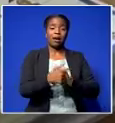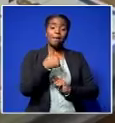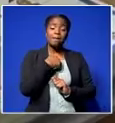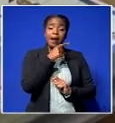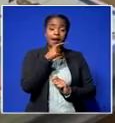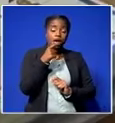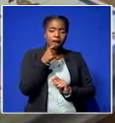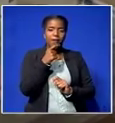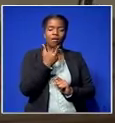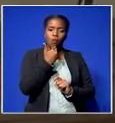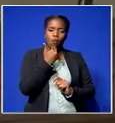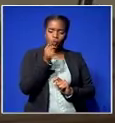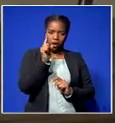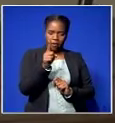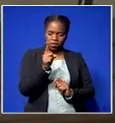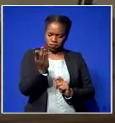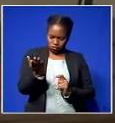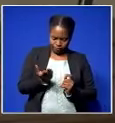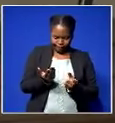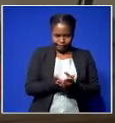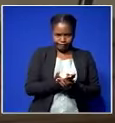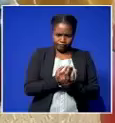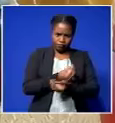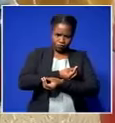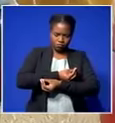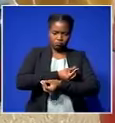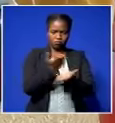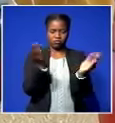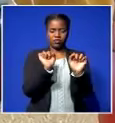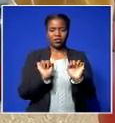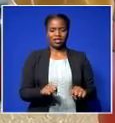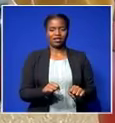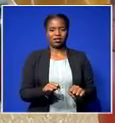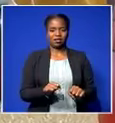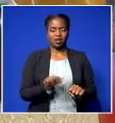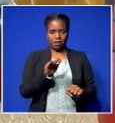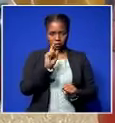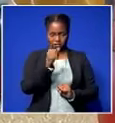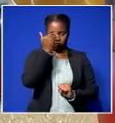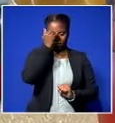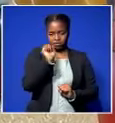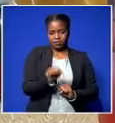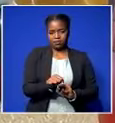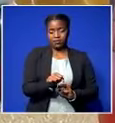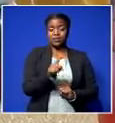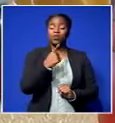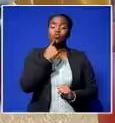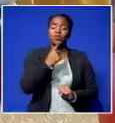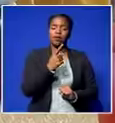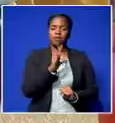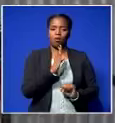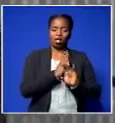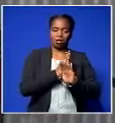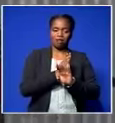donors must be collected, preserved, and publicly shared. With a national election on the horizon, declaring private